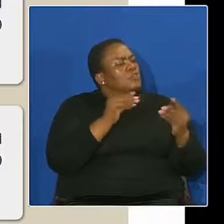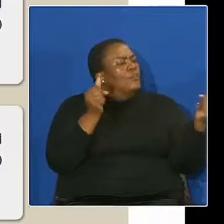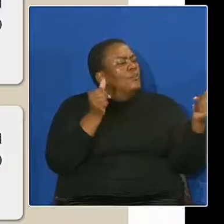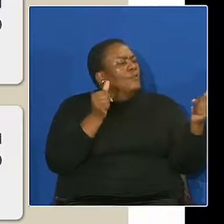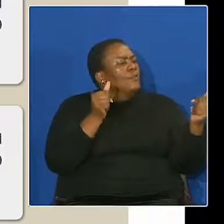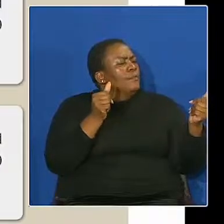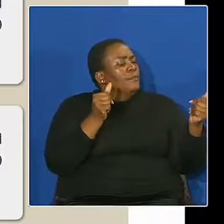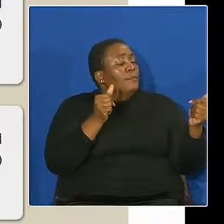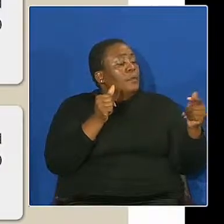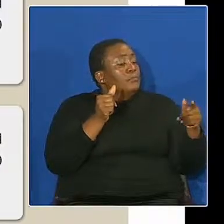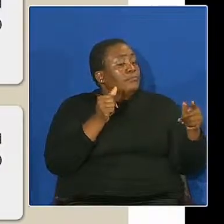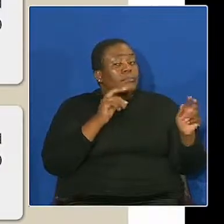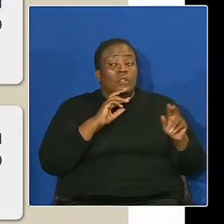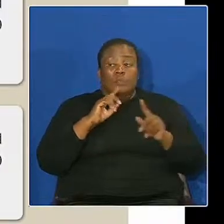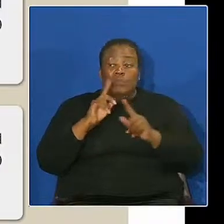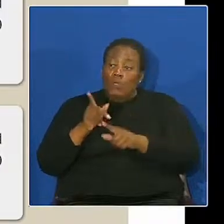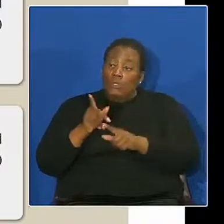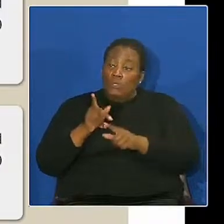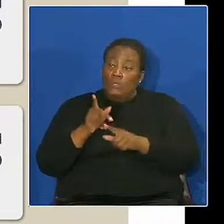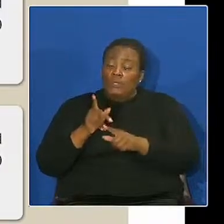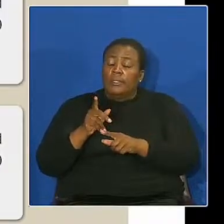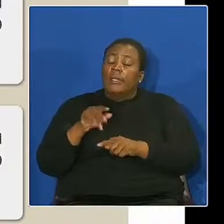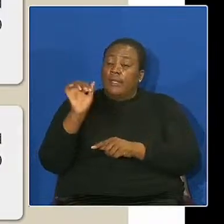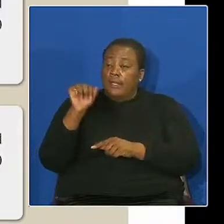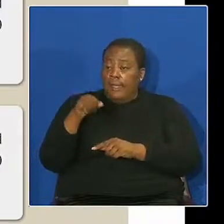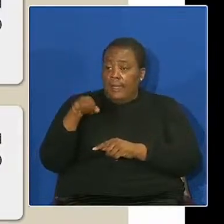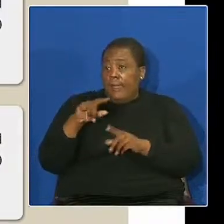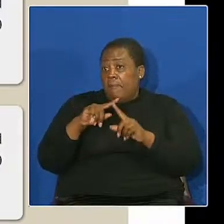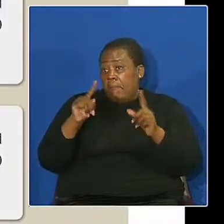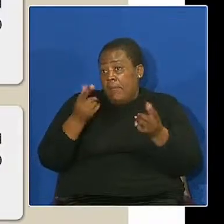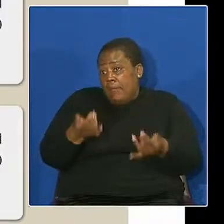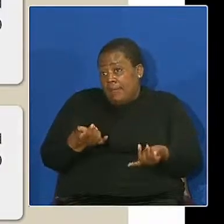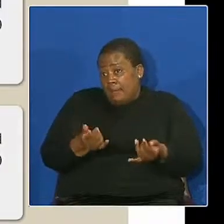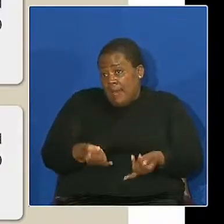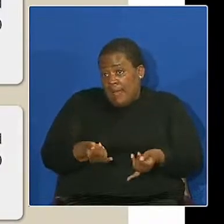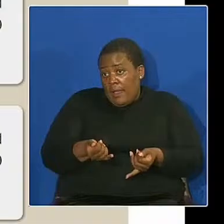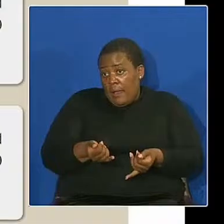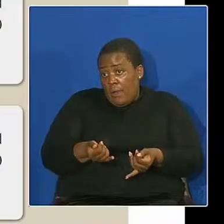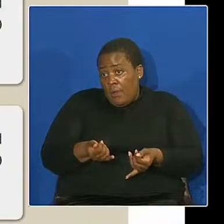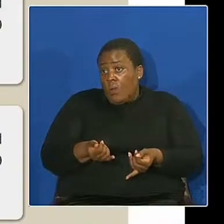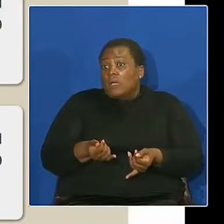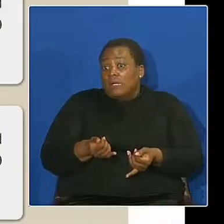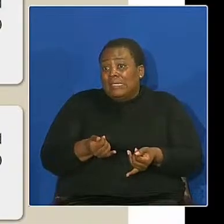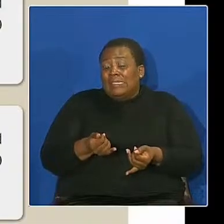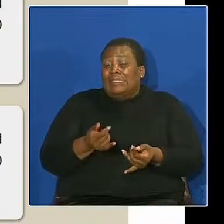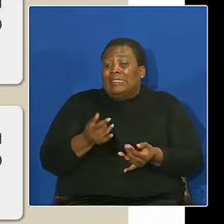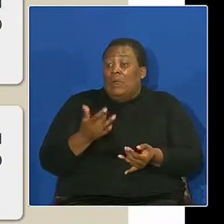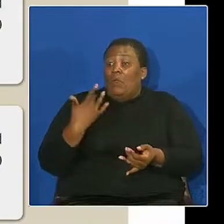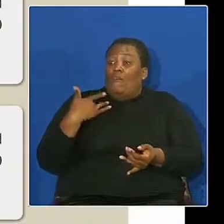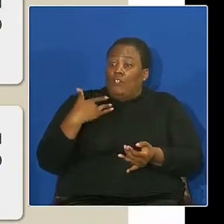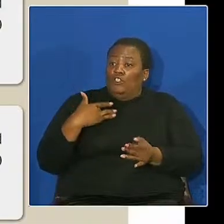And then Mr. Mokgotsi responds, yeah, but now it's becoming official.